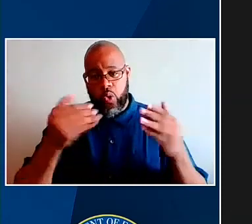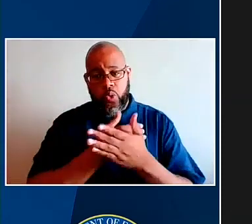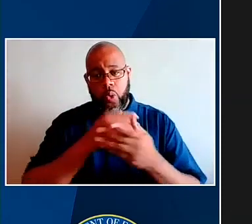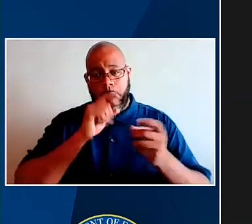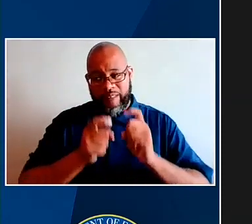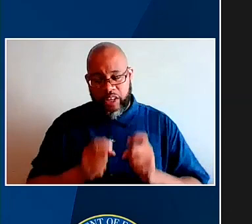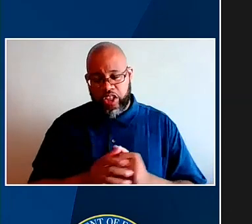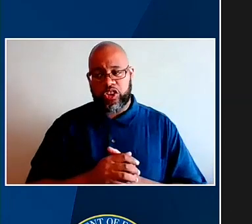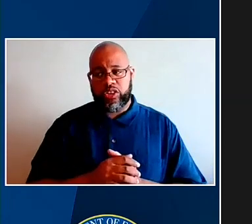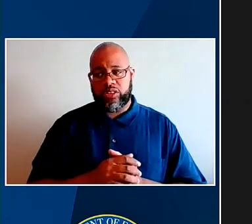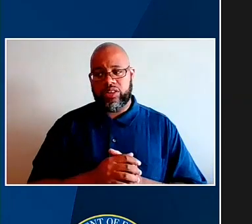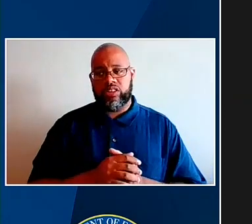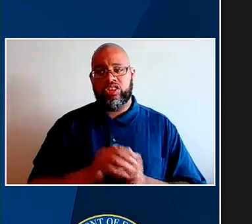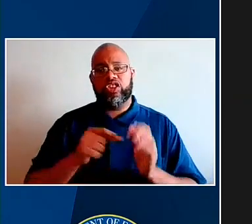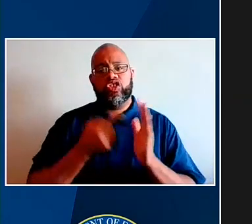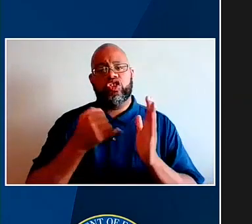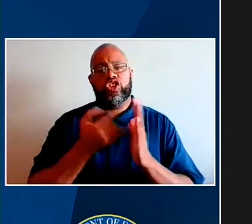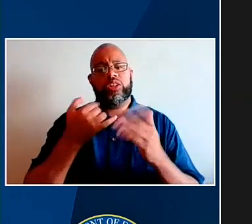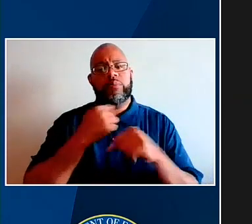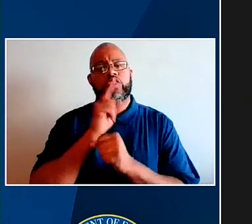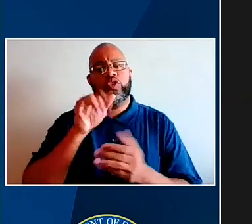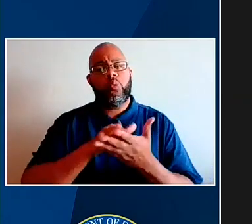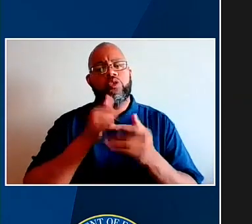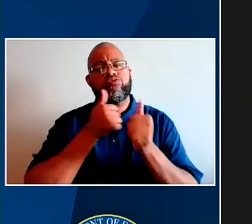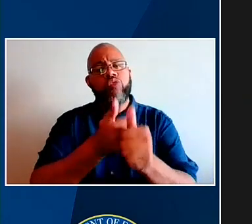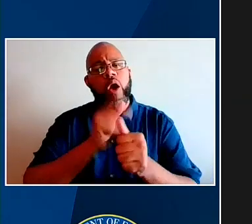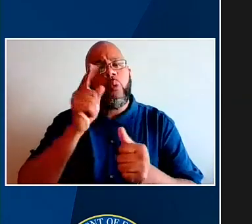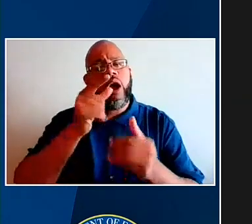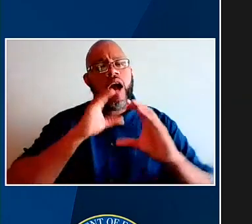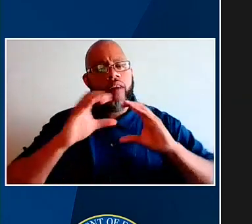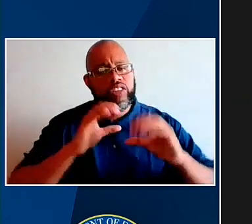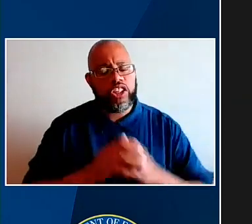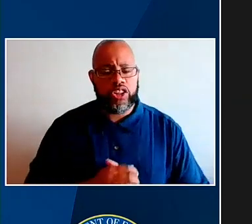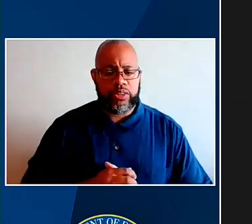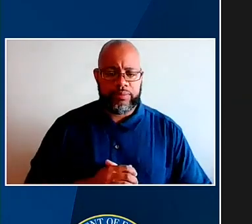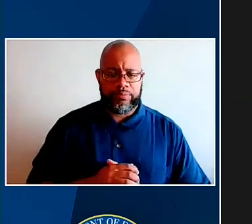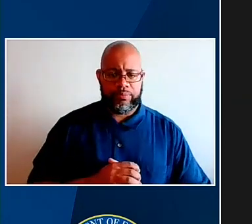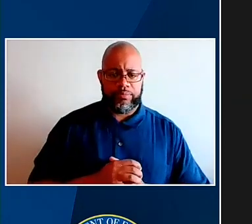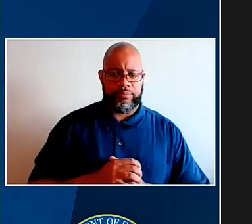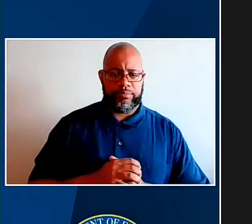modifications, just to make sure we're tracking where the conversation is.